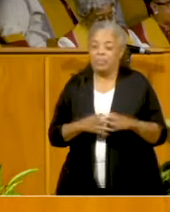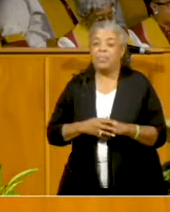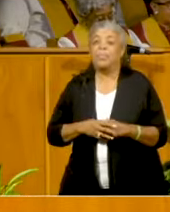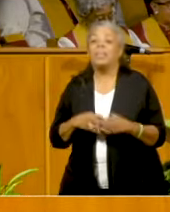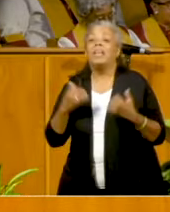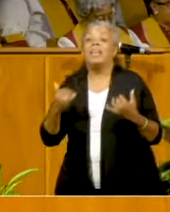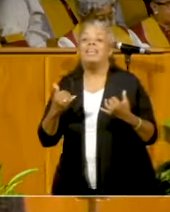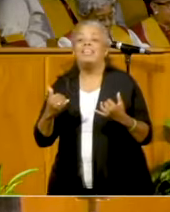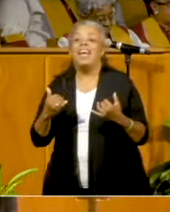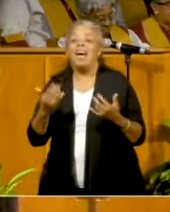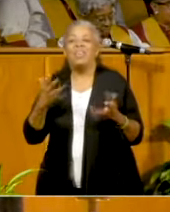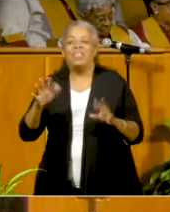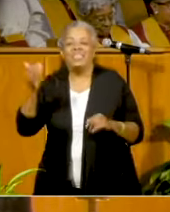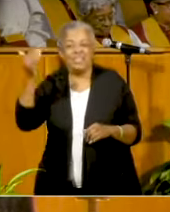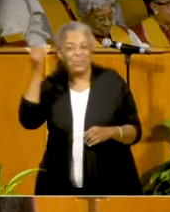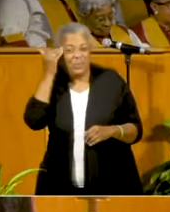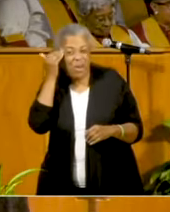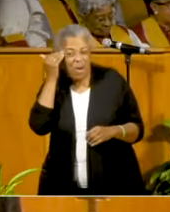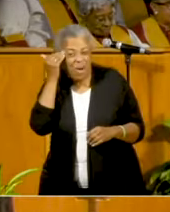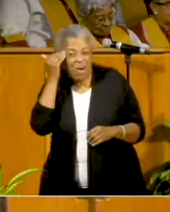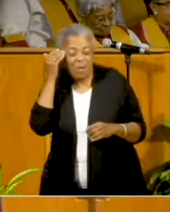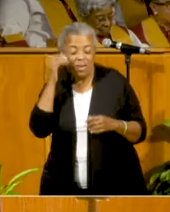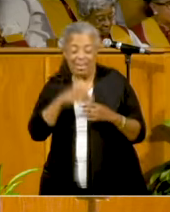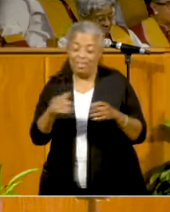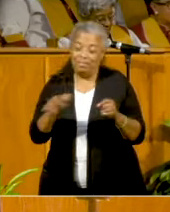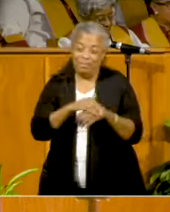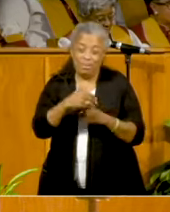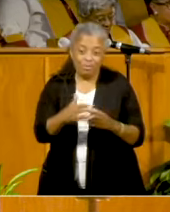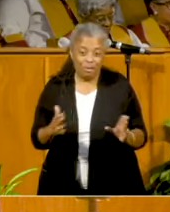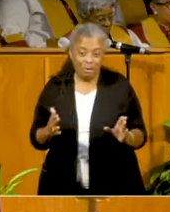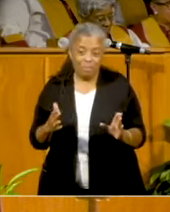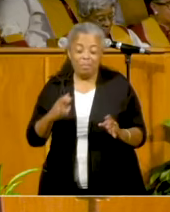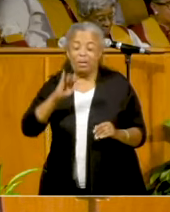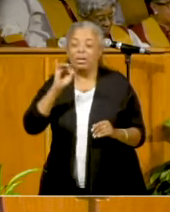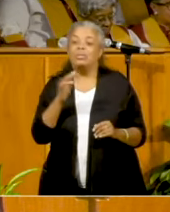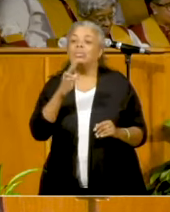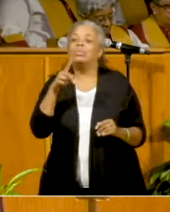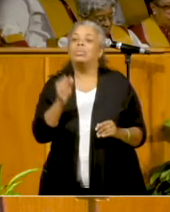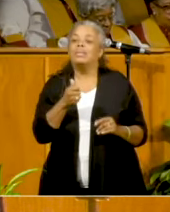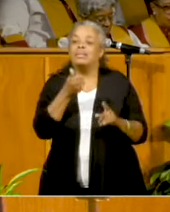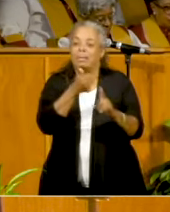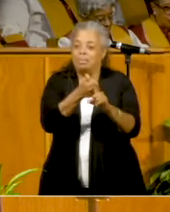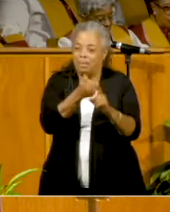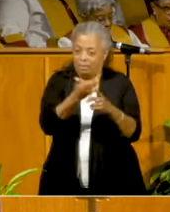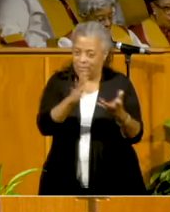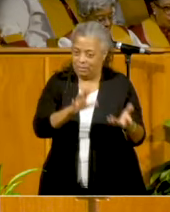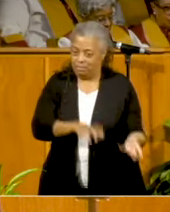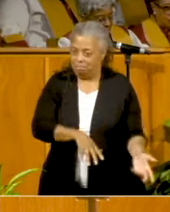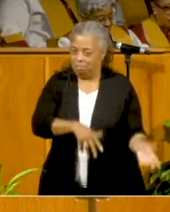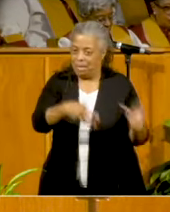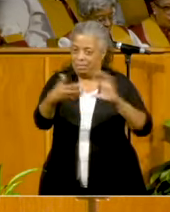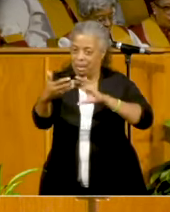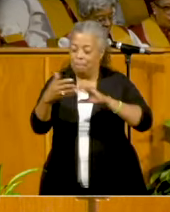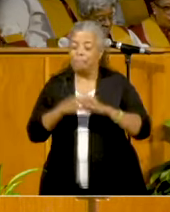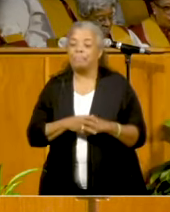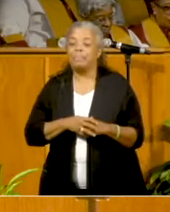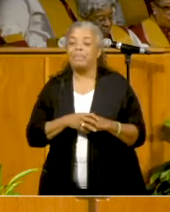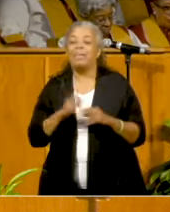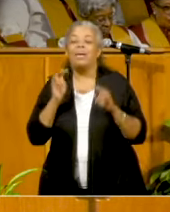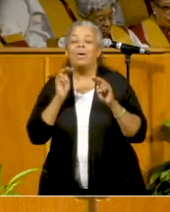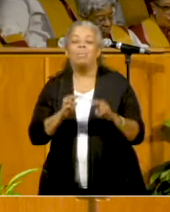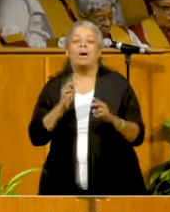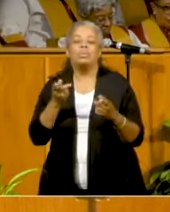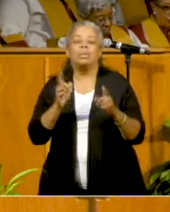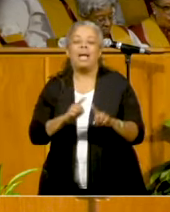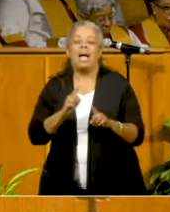It's now known, say, it's now known in the room that Judas messed up. And watch what